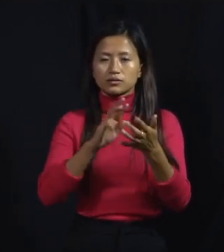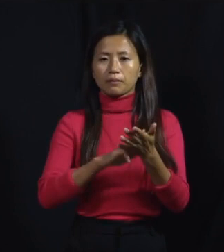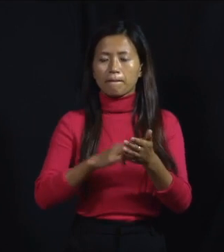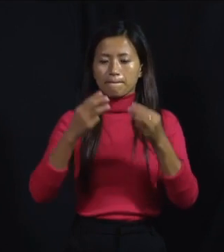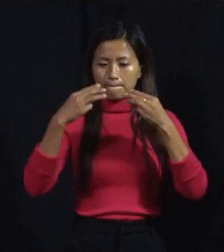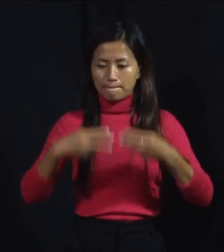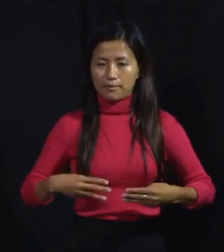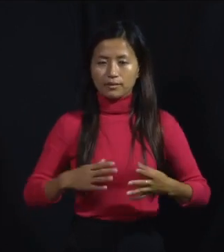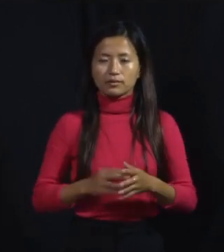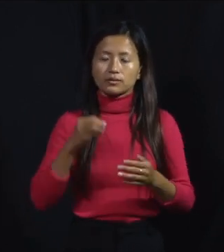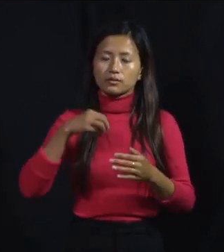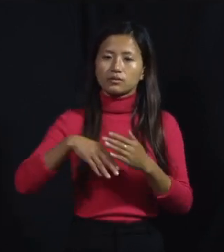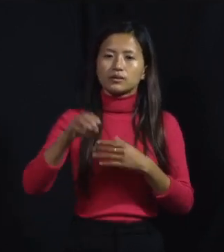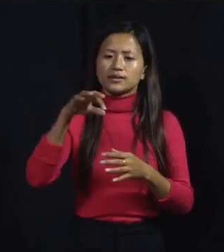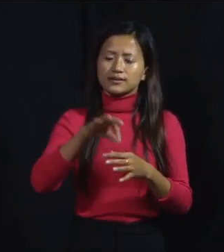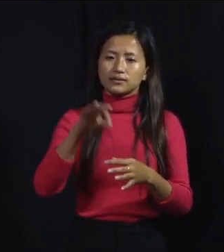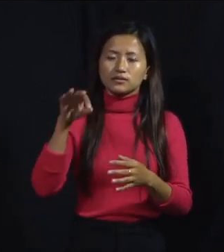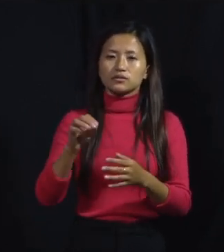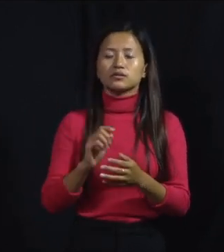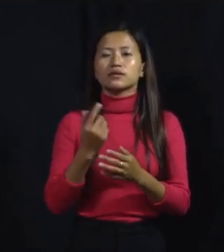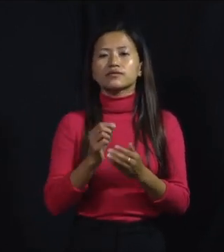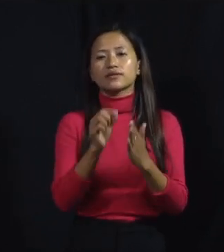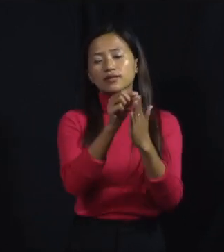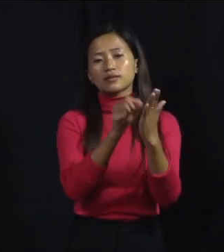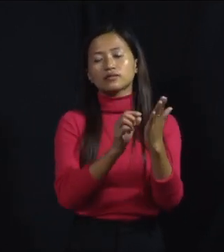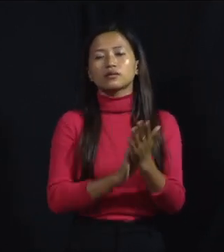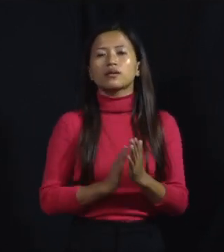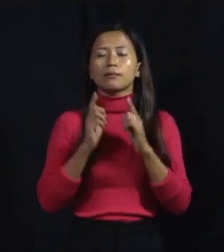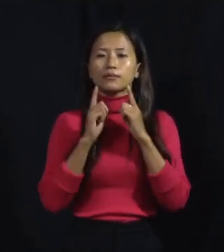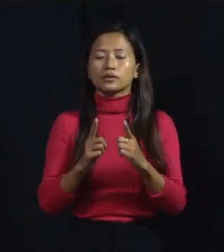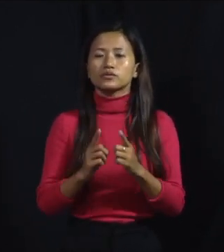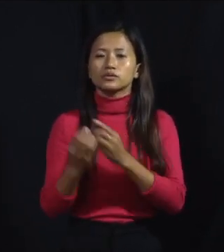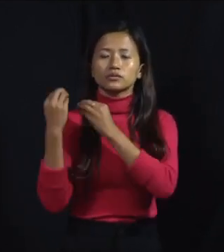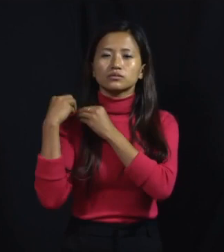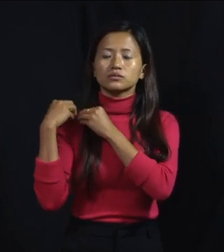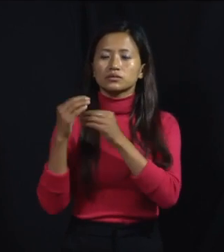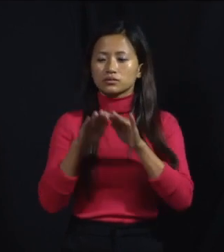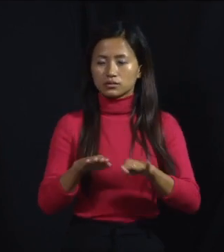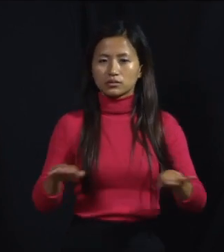manner. We cannot go each and everything in detail, but it is the duty of the